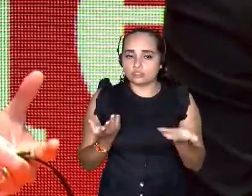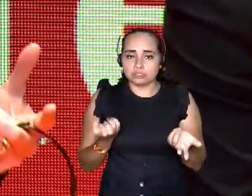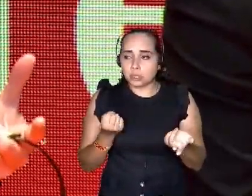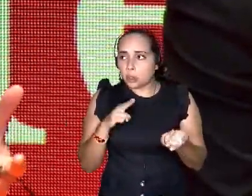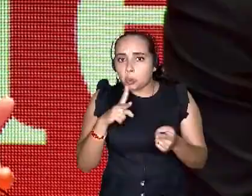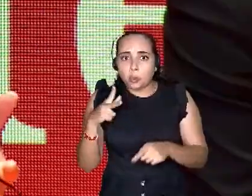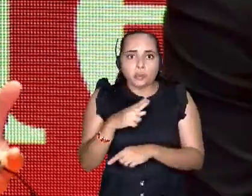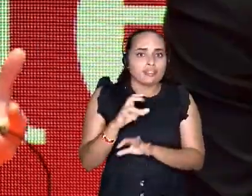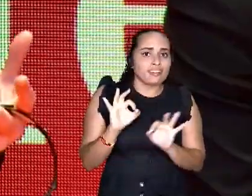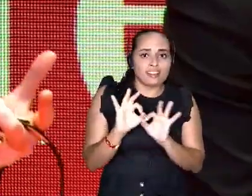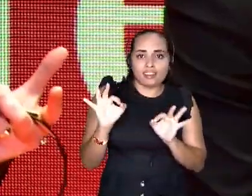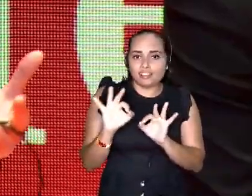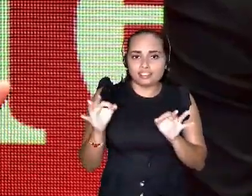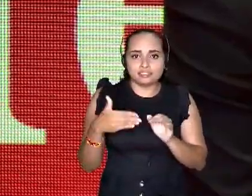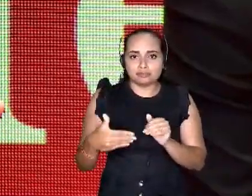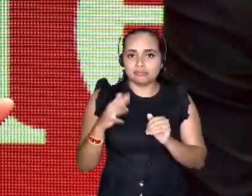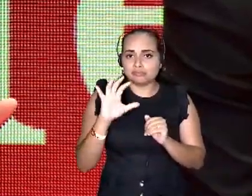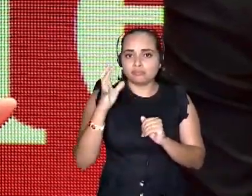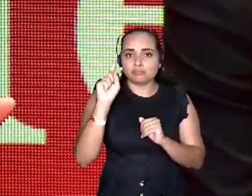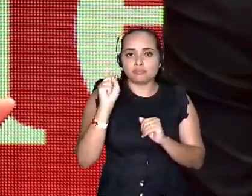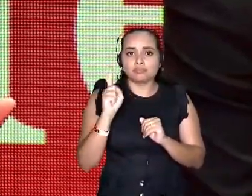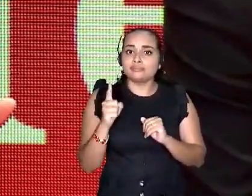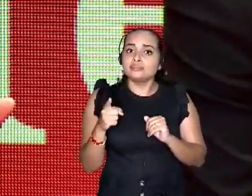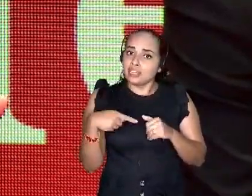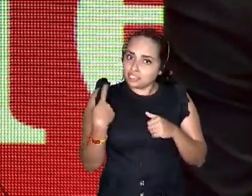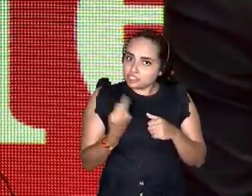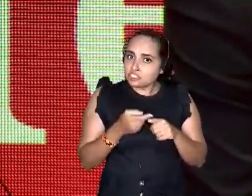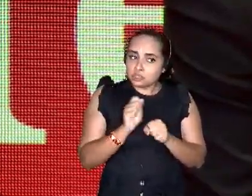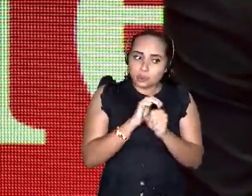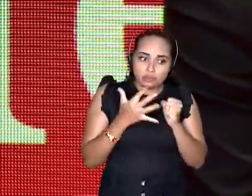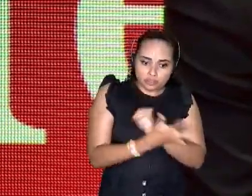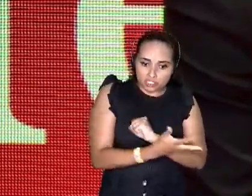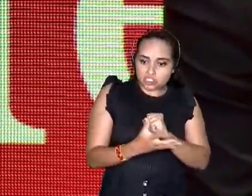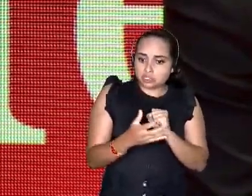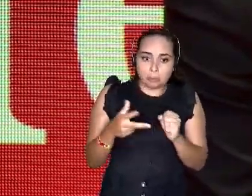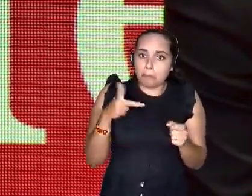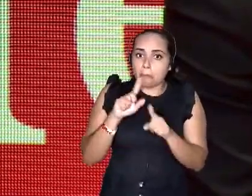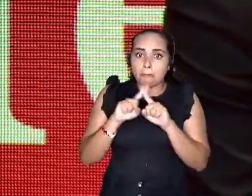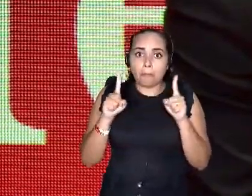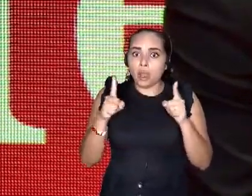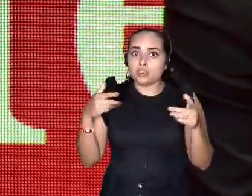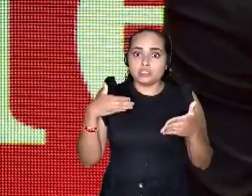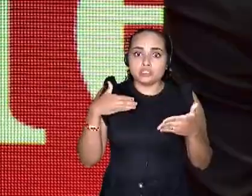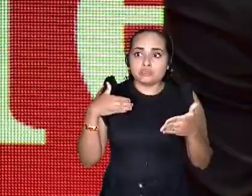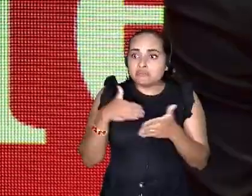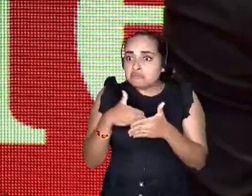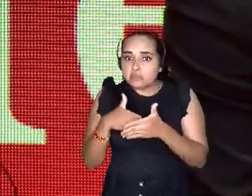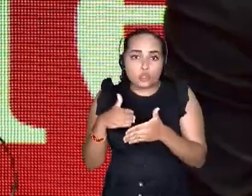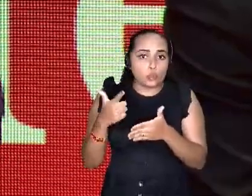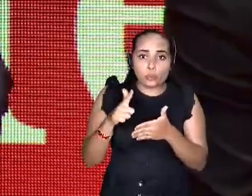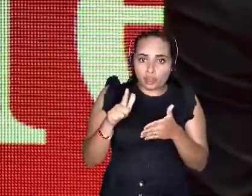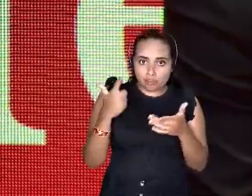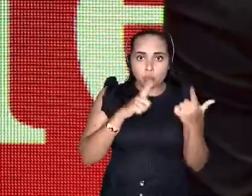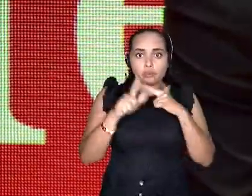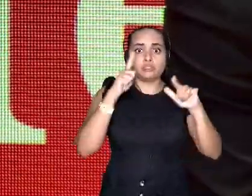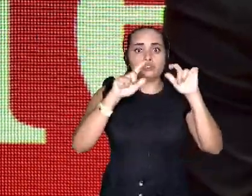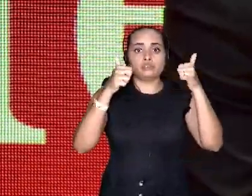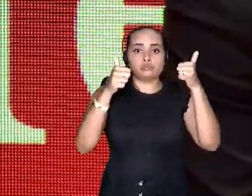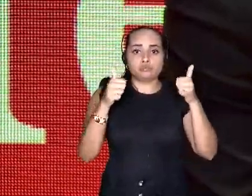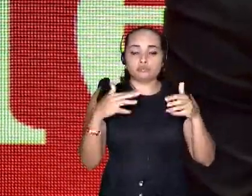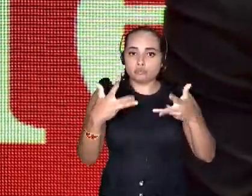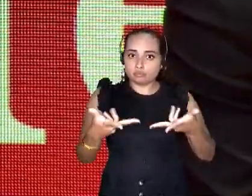even COVID can interrupt, all the things we've seen, how incredible agile companies, even the most